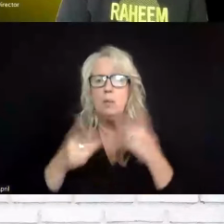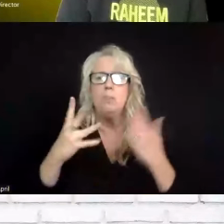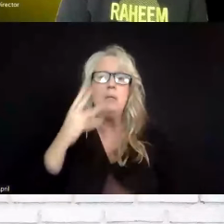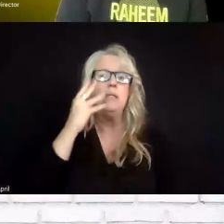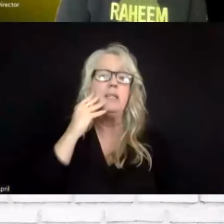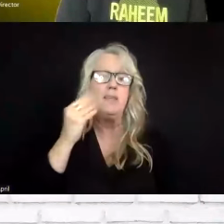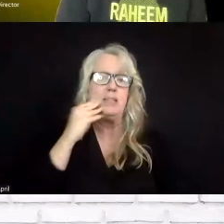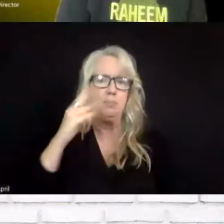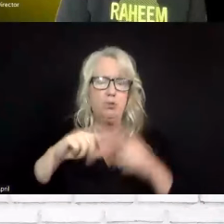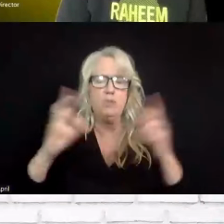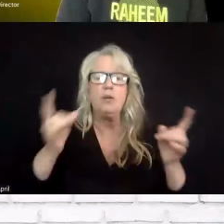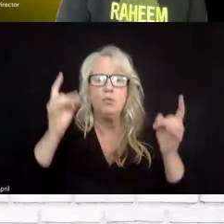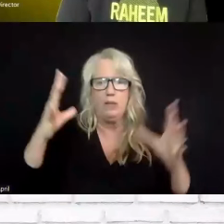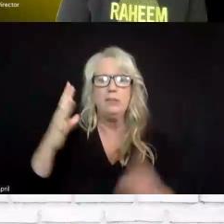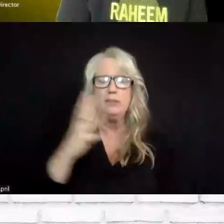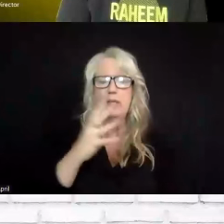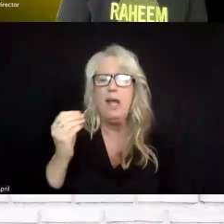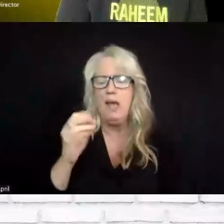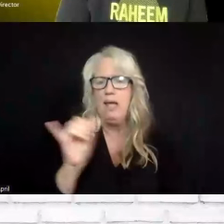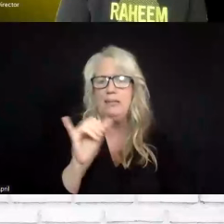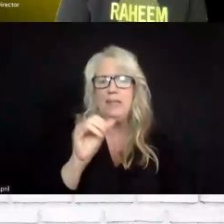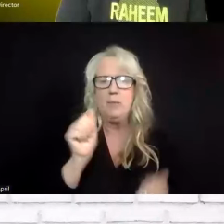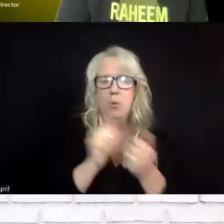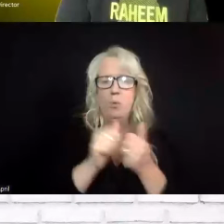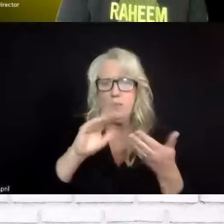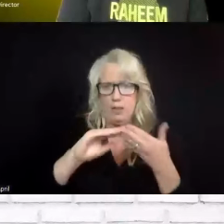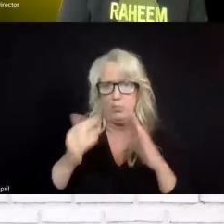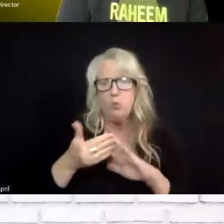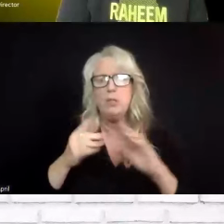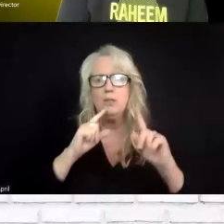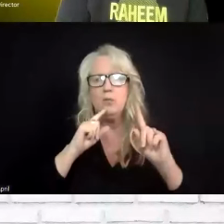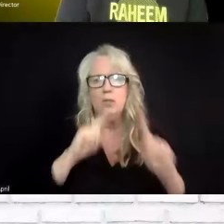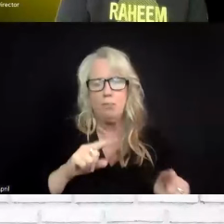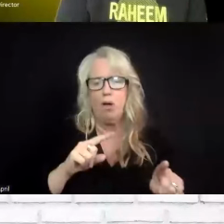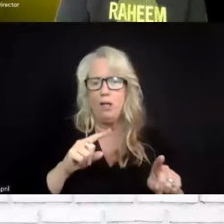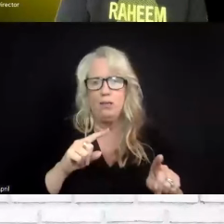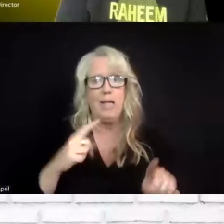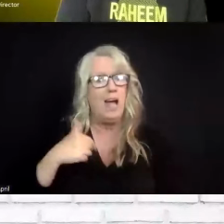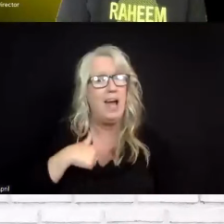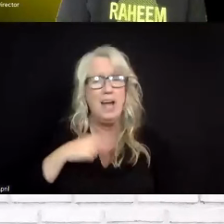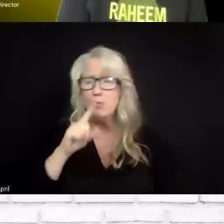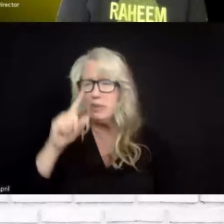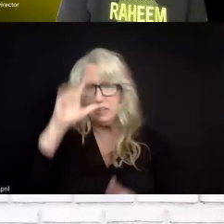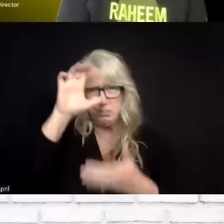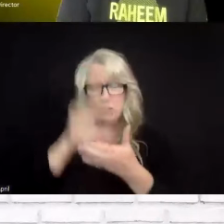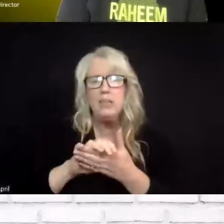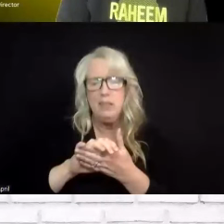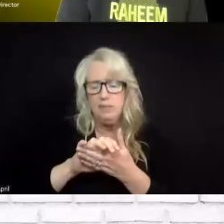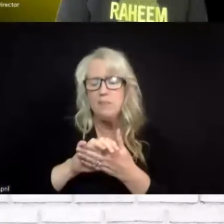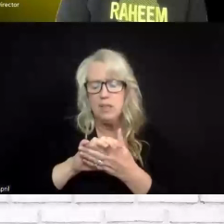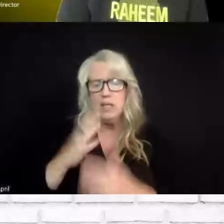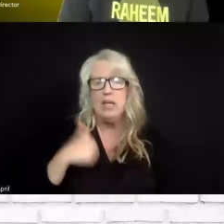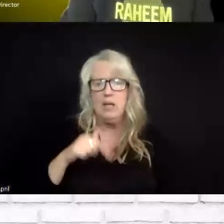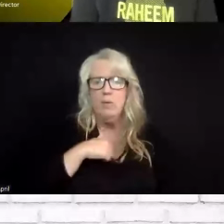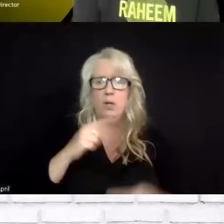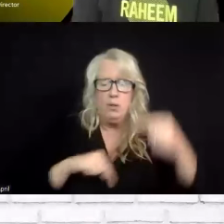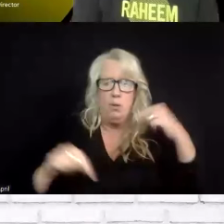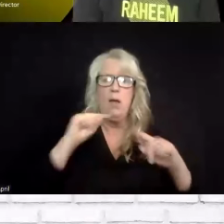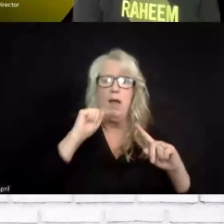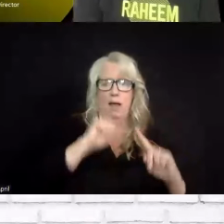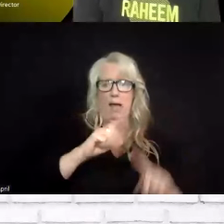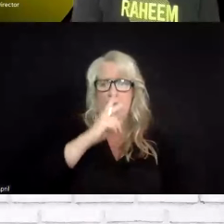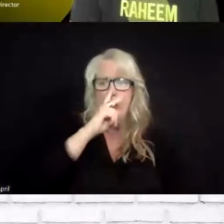crisis? And then also with the community response, I really believe that if we go back and look at the way